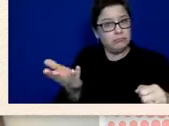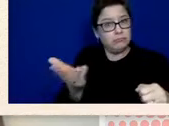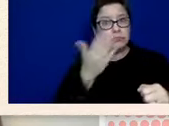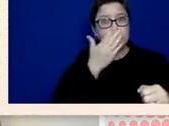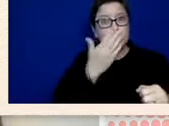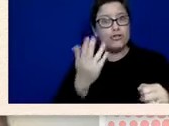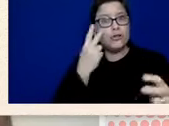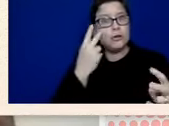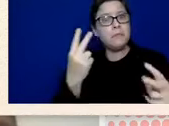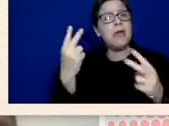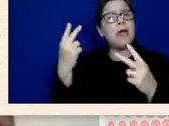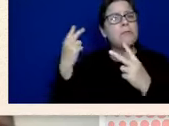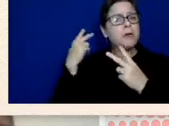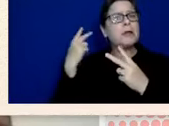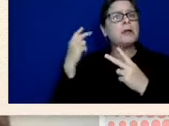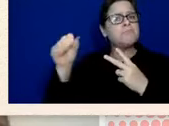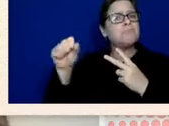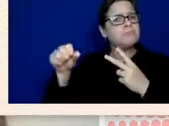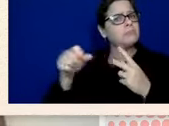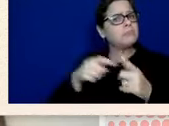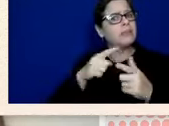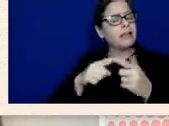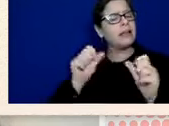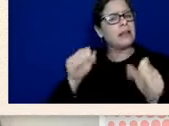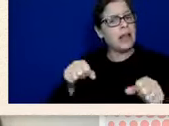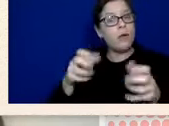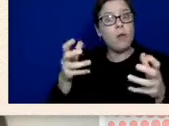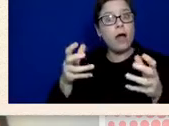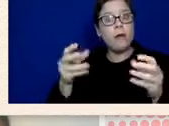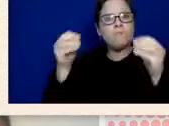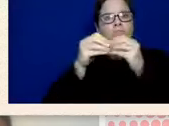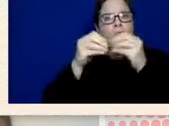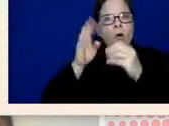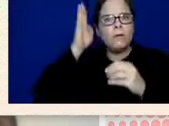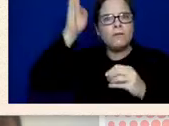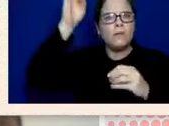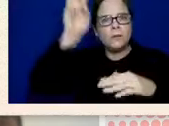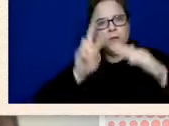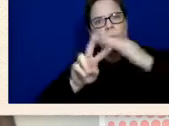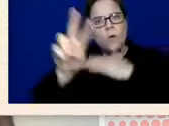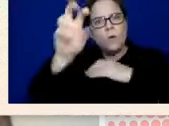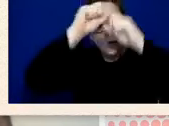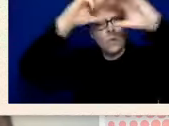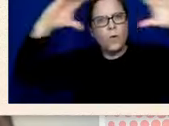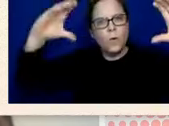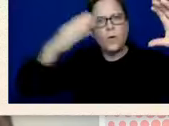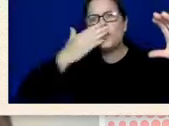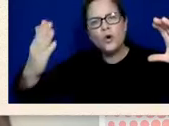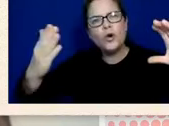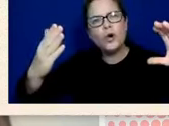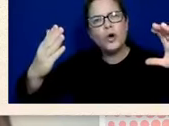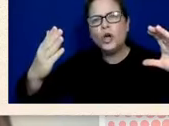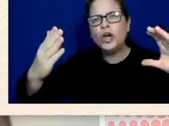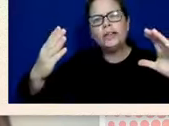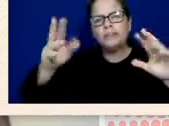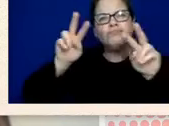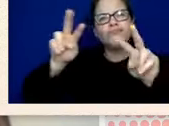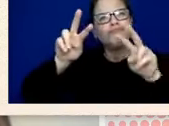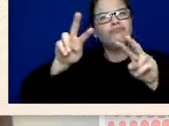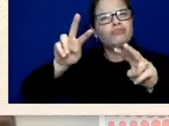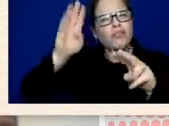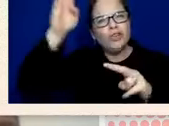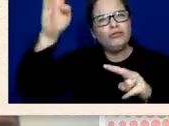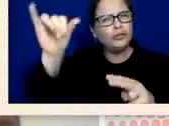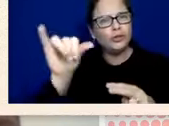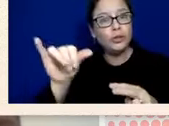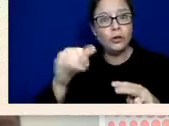and also hopefully you guys can create more memories in the future. But for